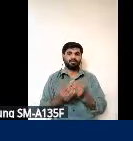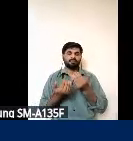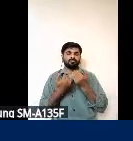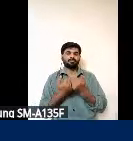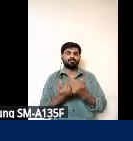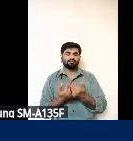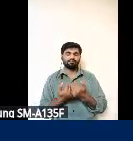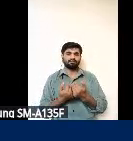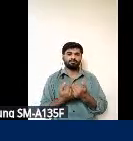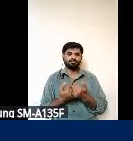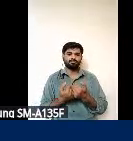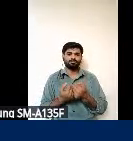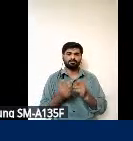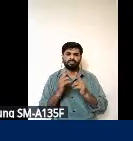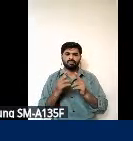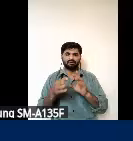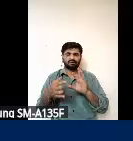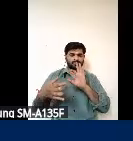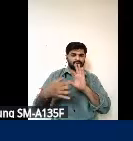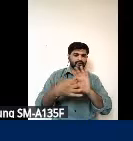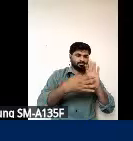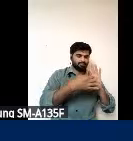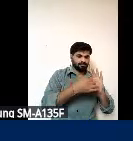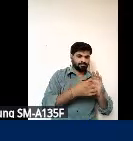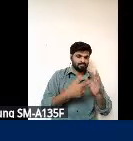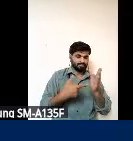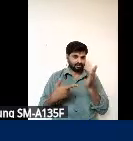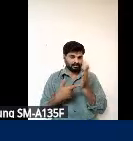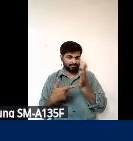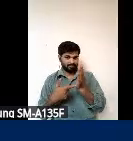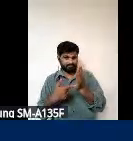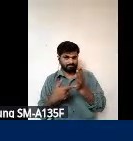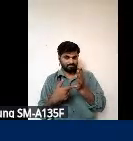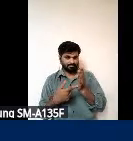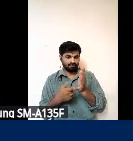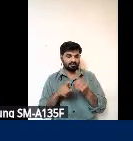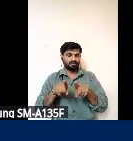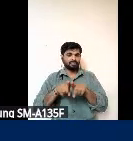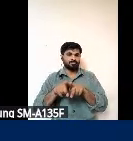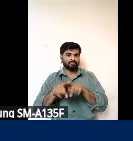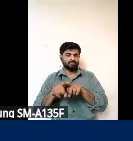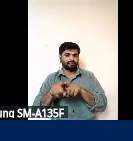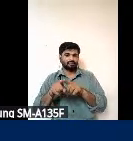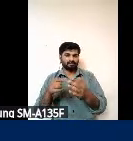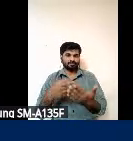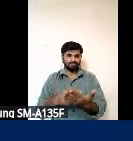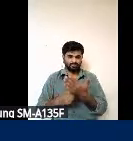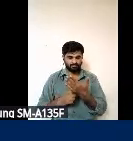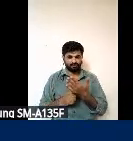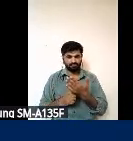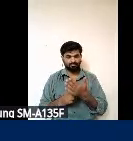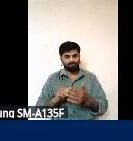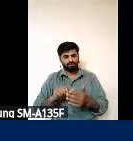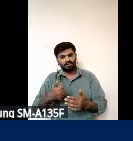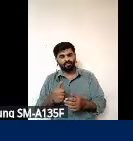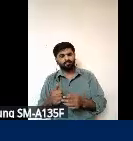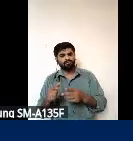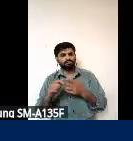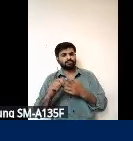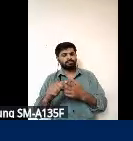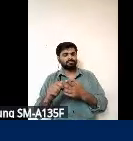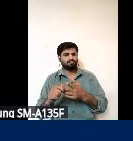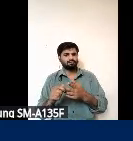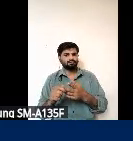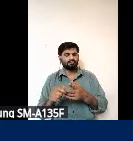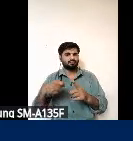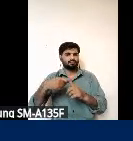thing attached to the digital census is also there is going to be a provision of self enumeration, which is also one of a kind and for the first time